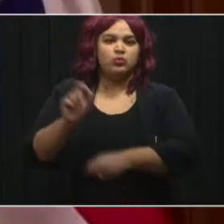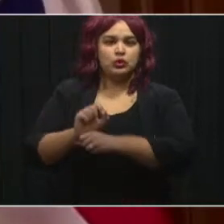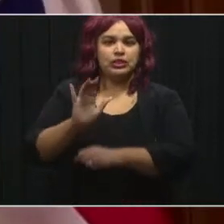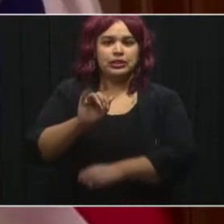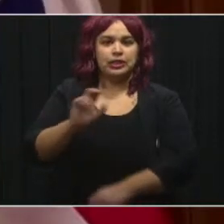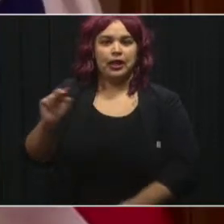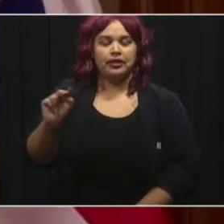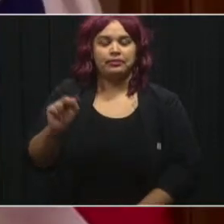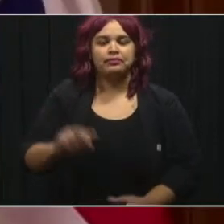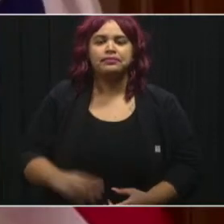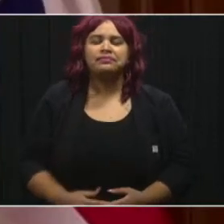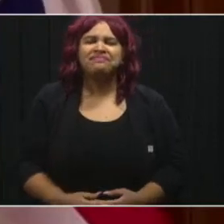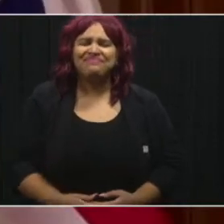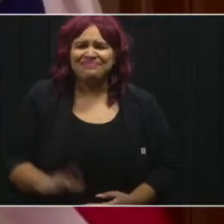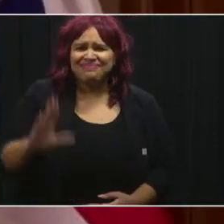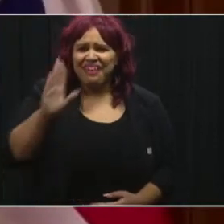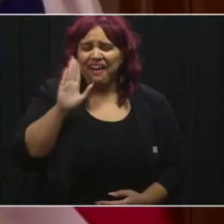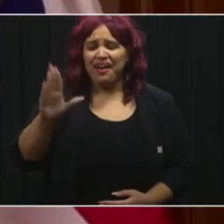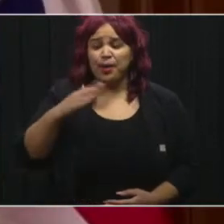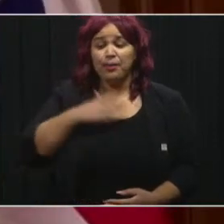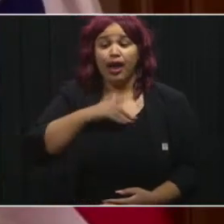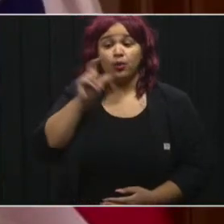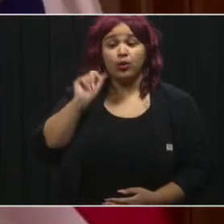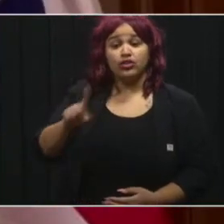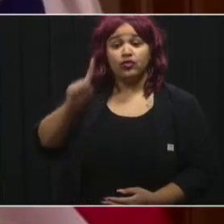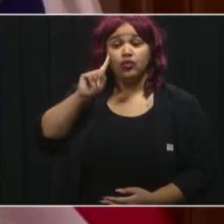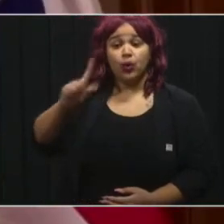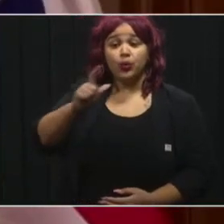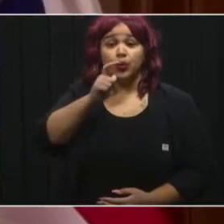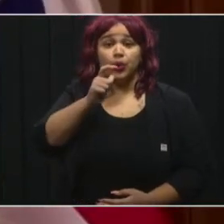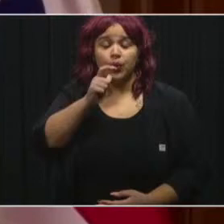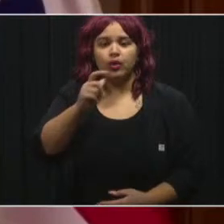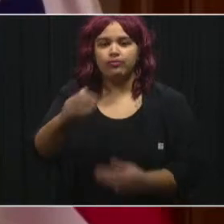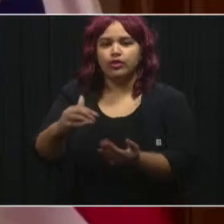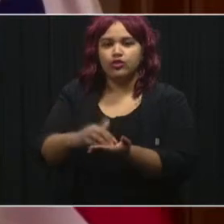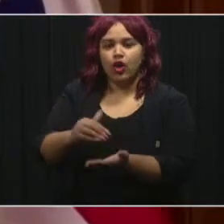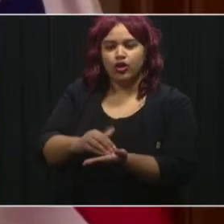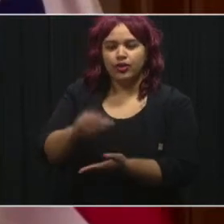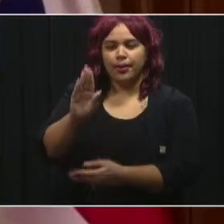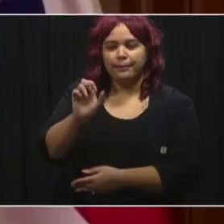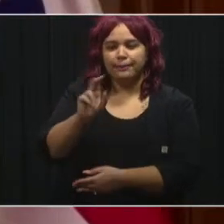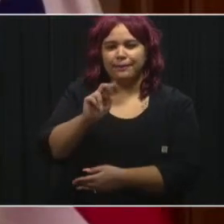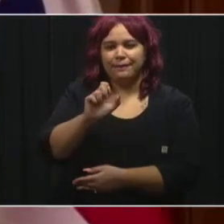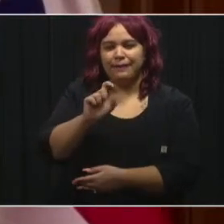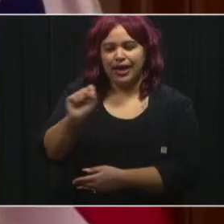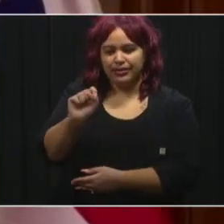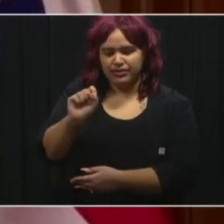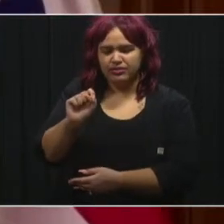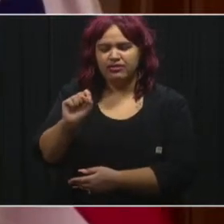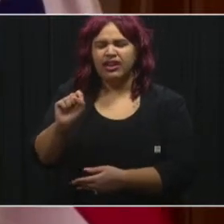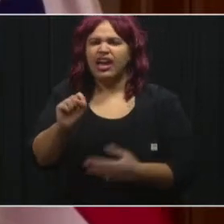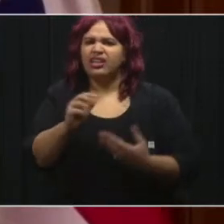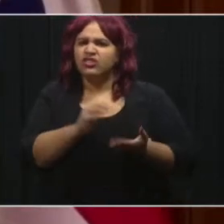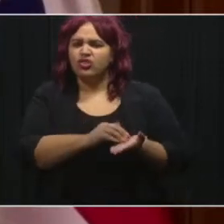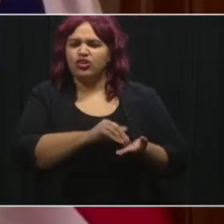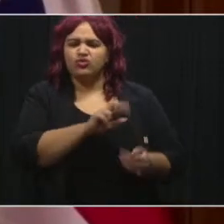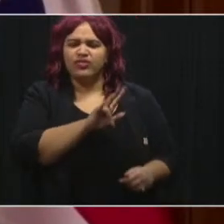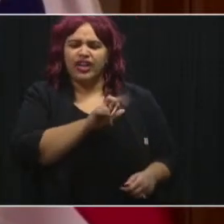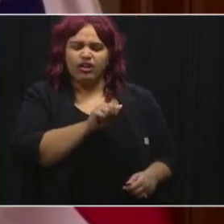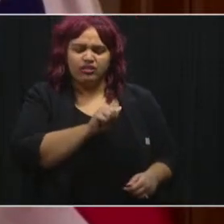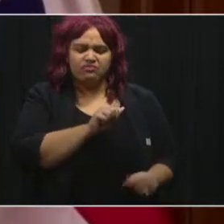question for Dr. Bennett. And, I reflect back on Dr. Rivera talking about the nursing shortage,